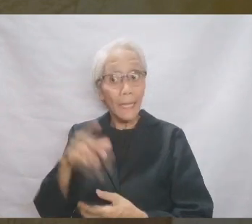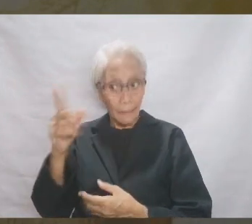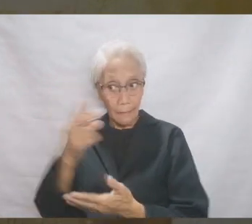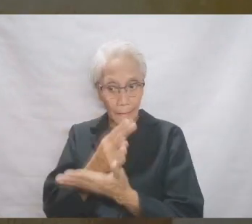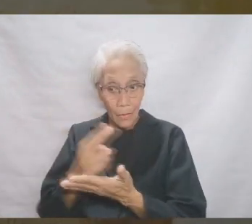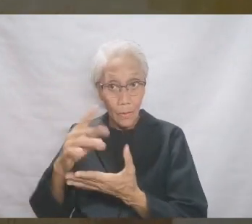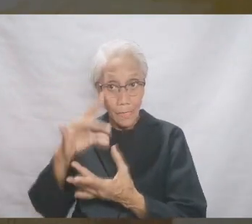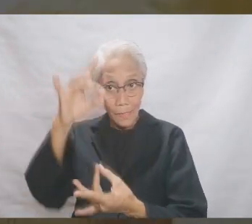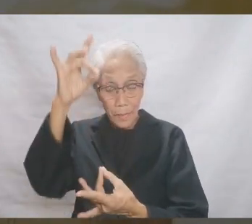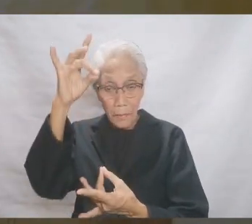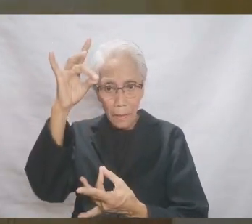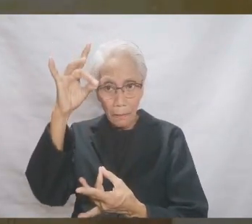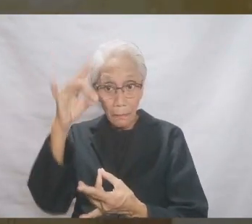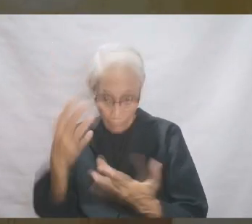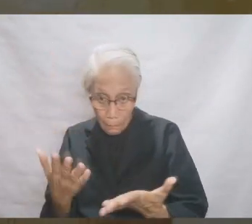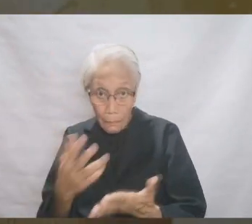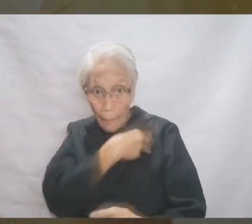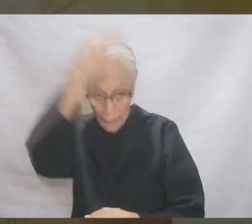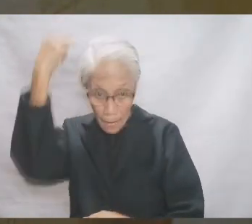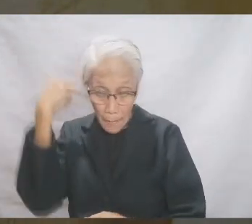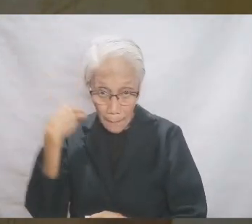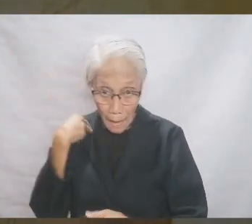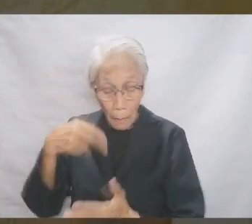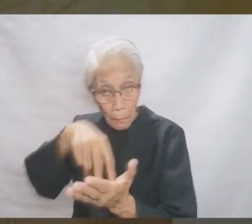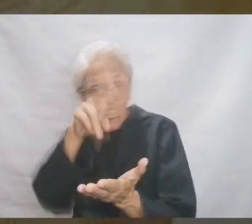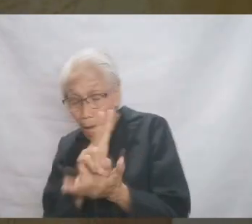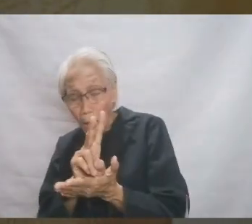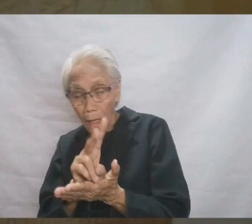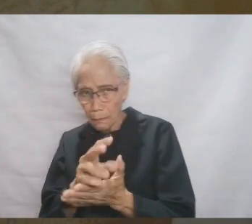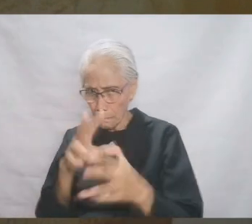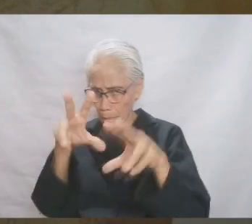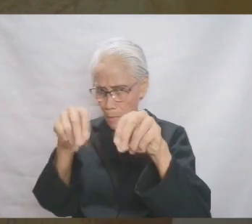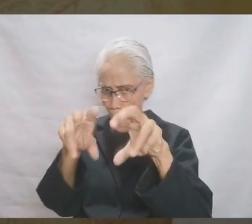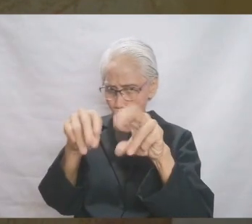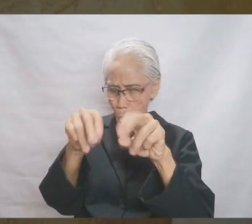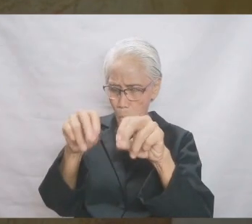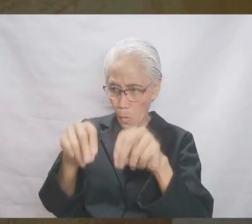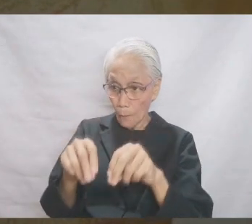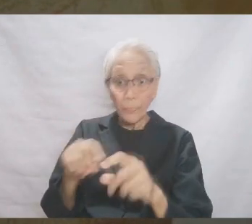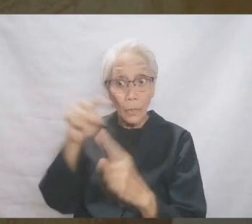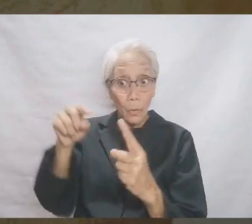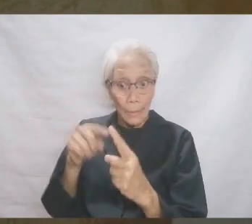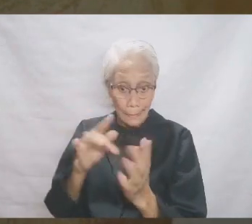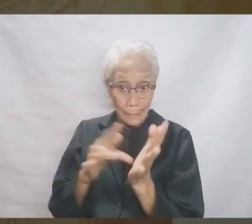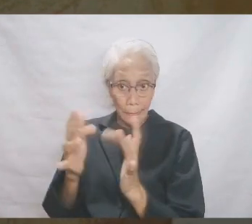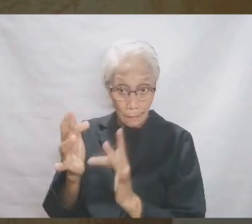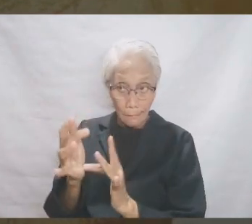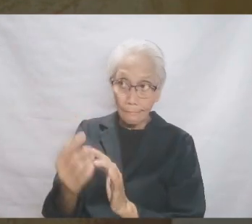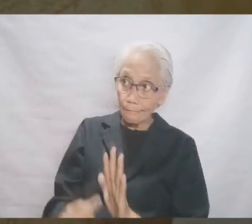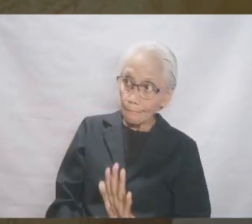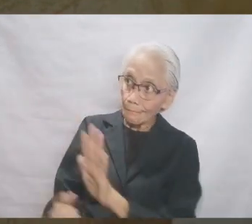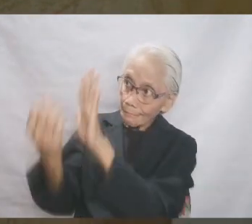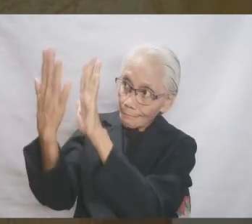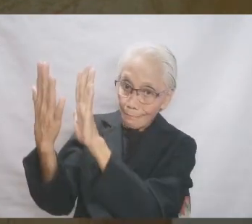maglilihi lalang ng Espiritu Santo, nabuwal ba siya? Hindi po. Noong nagpakita si Jesus kay